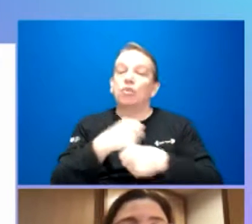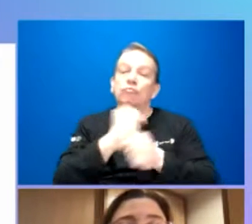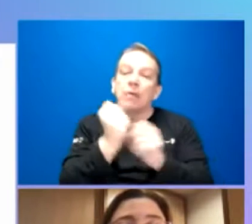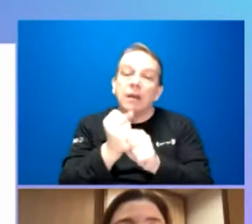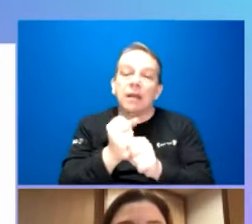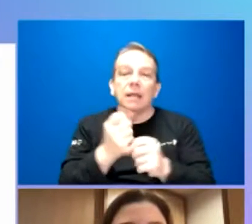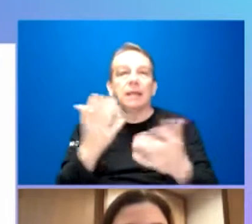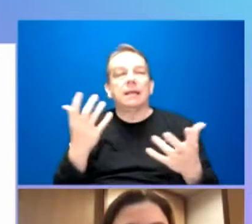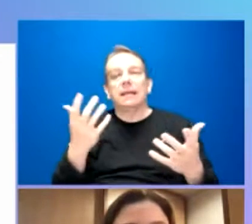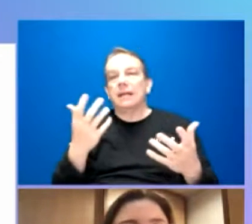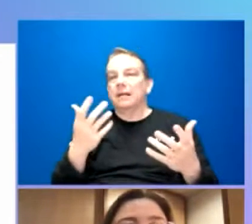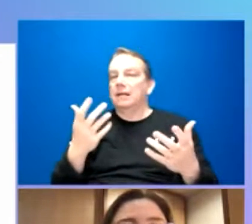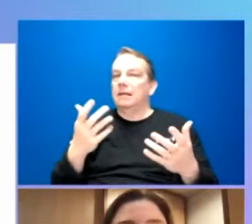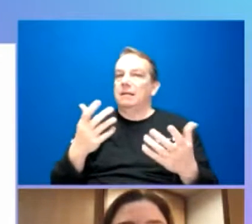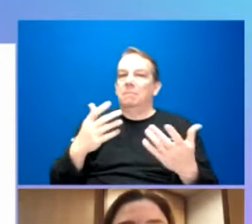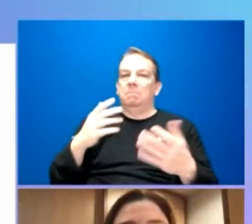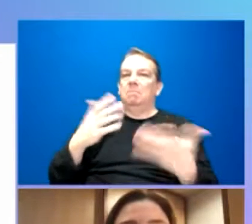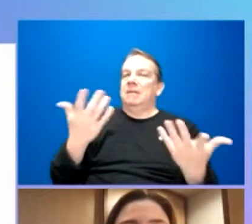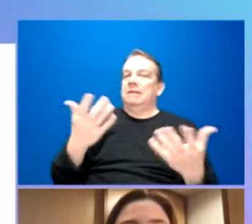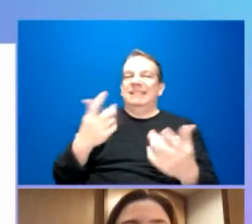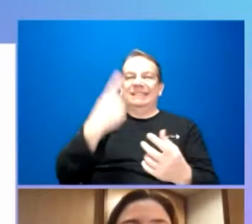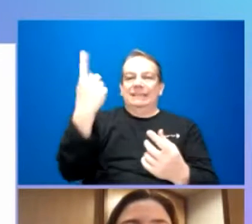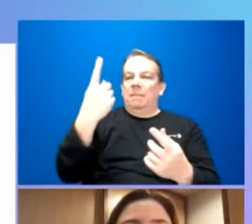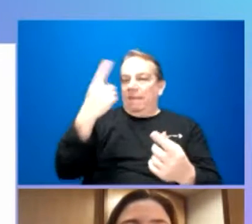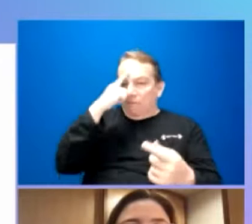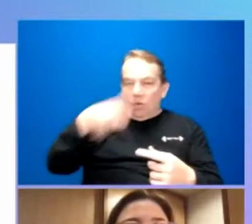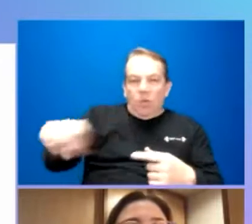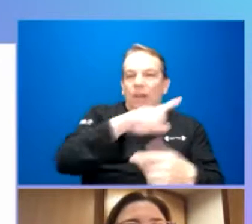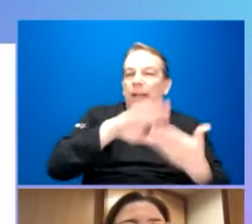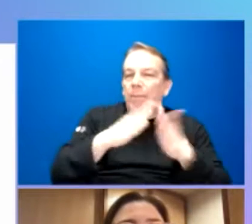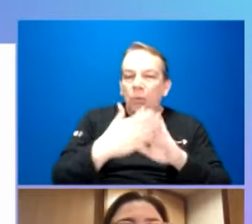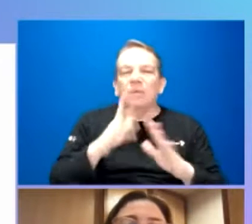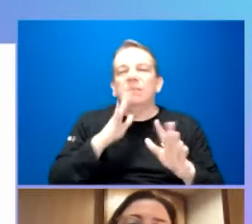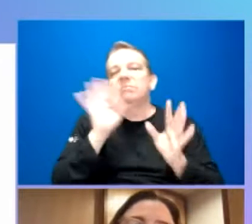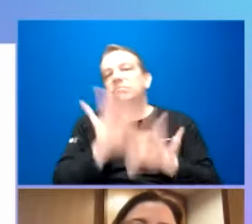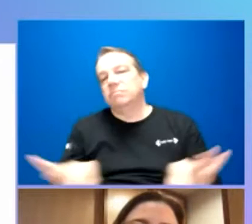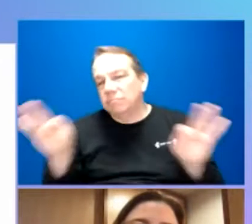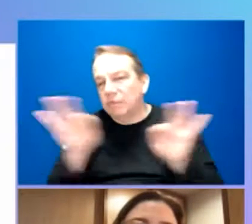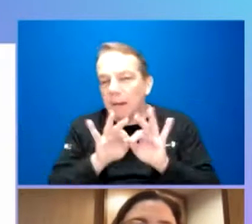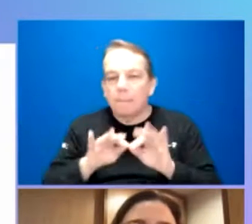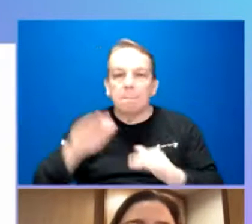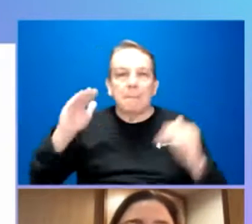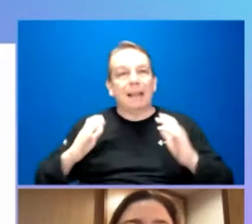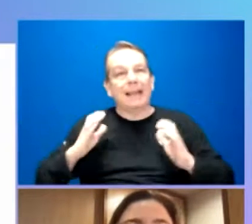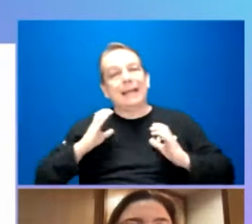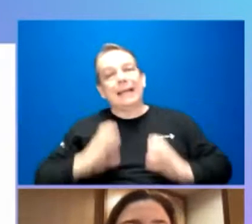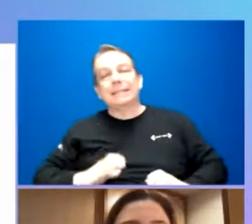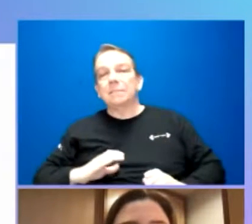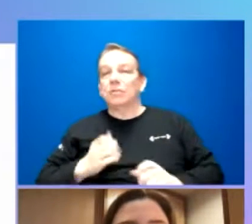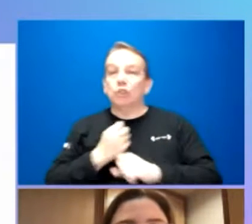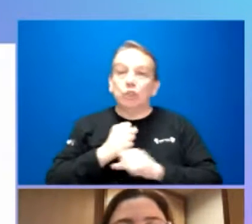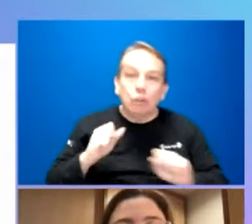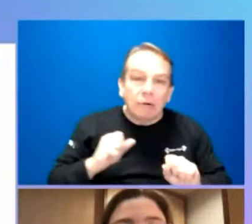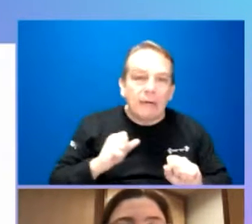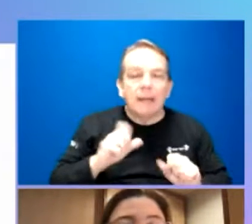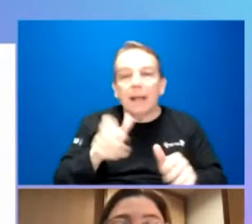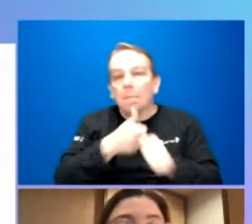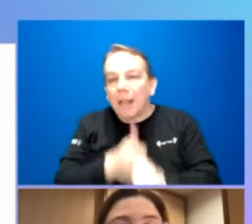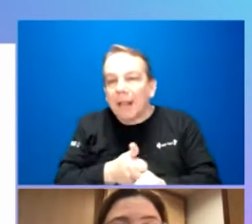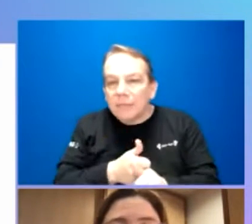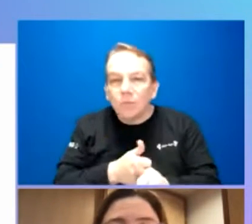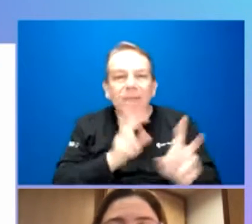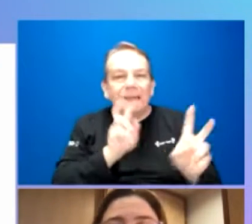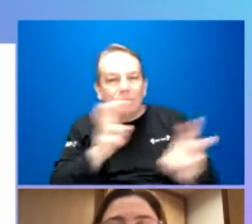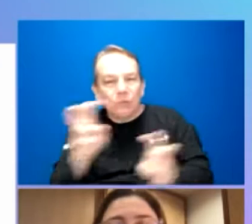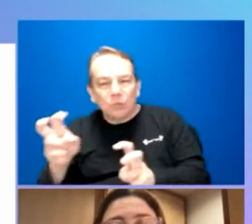a busy business with many competing priorities. Balancing customer security and compliance needs is